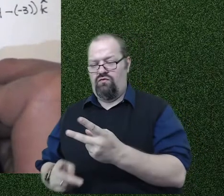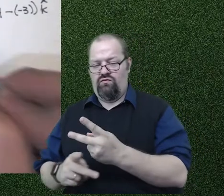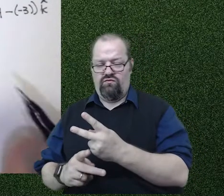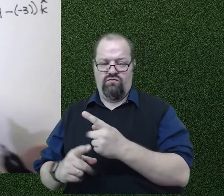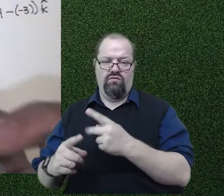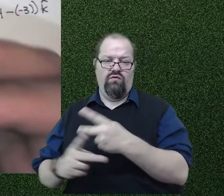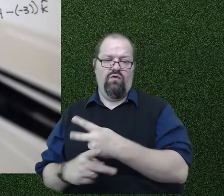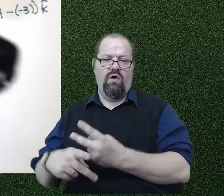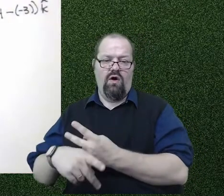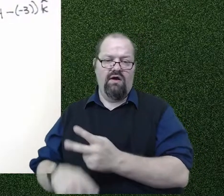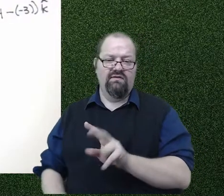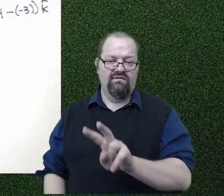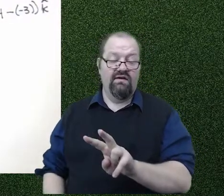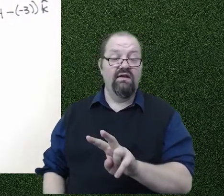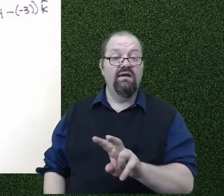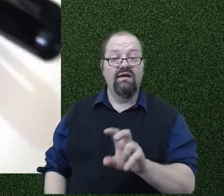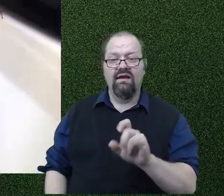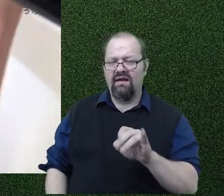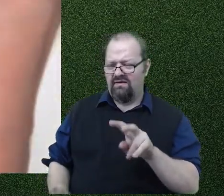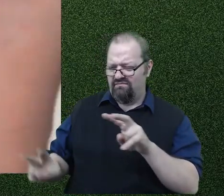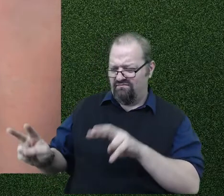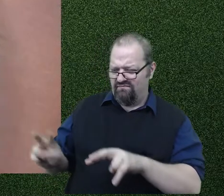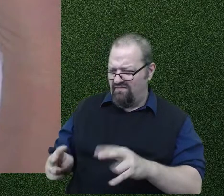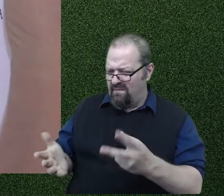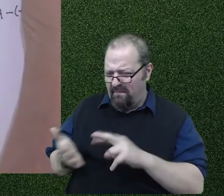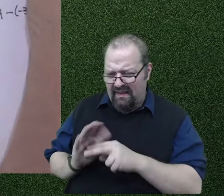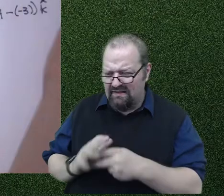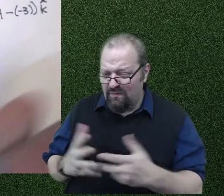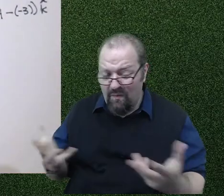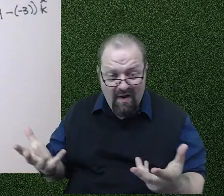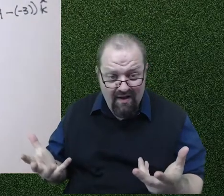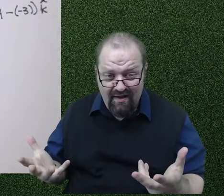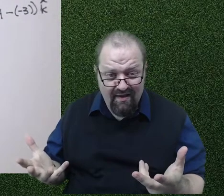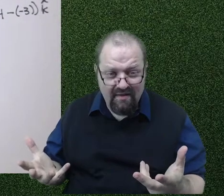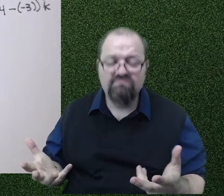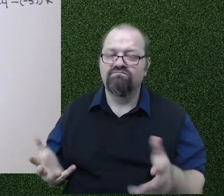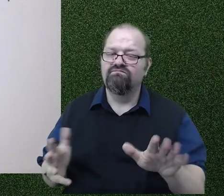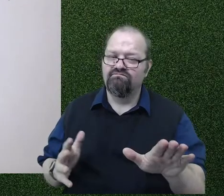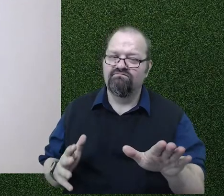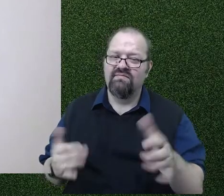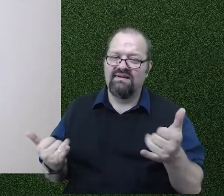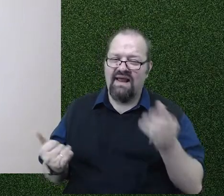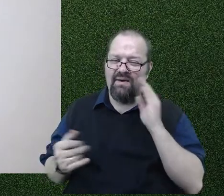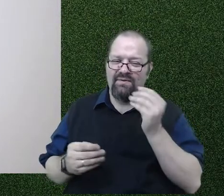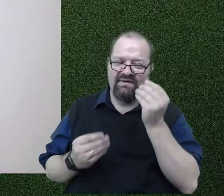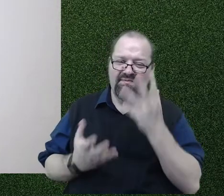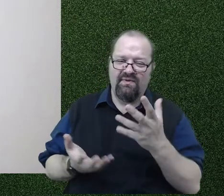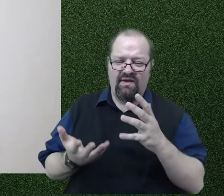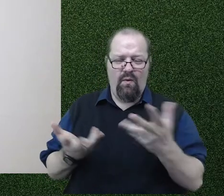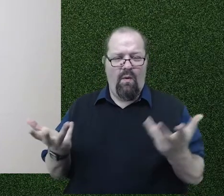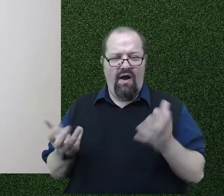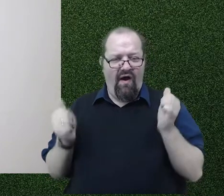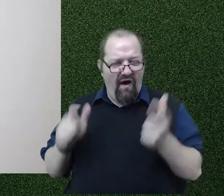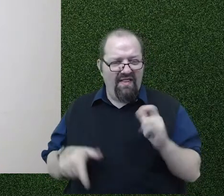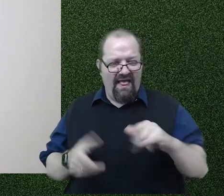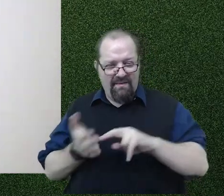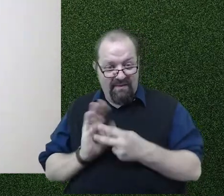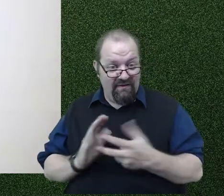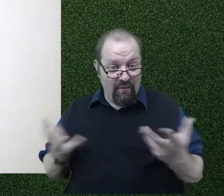Now, if you are wondering, what does all of this mean? Don't worry, I'm about to tell you what all of this means.